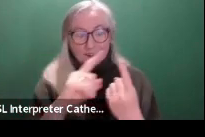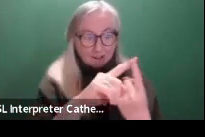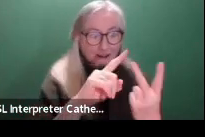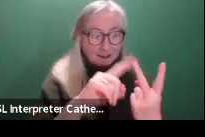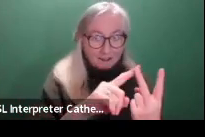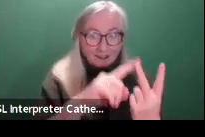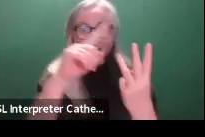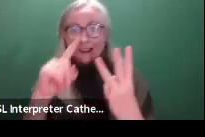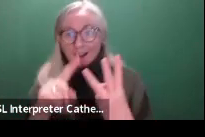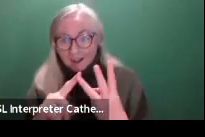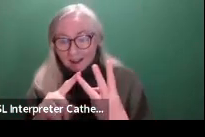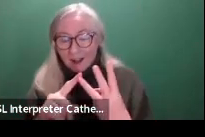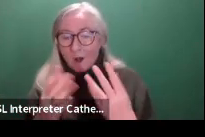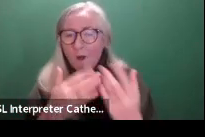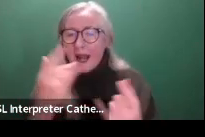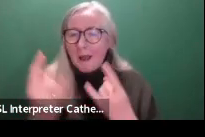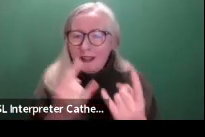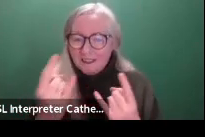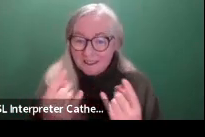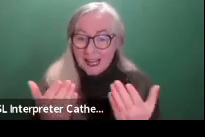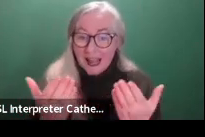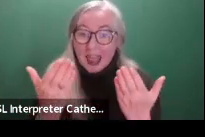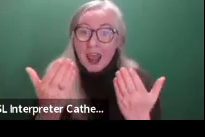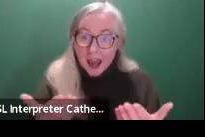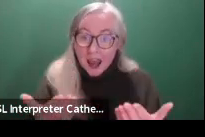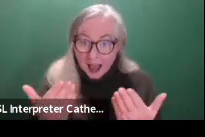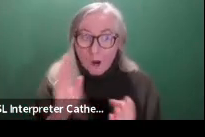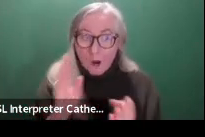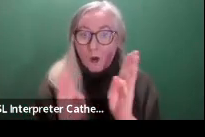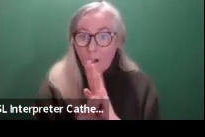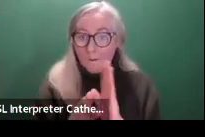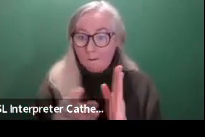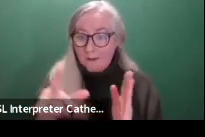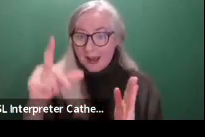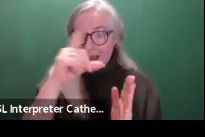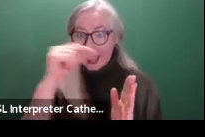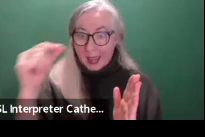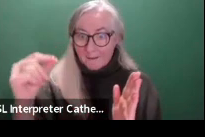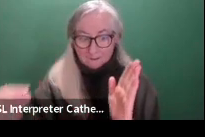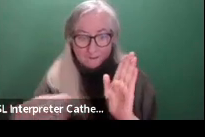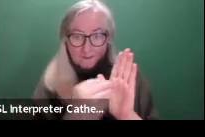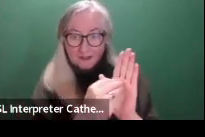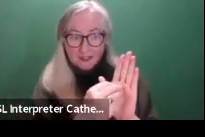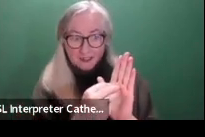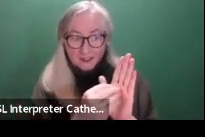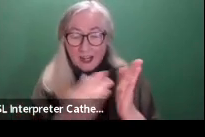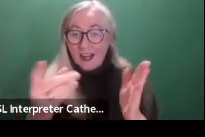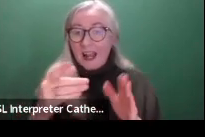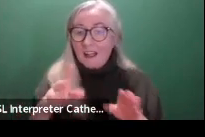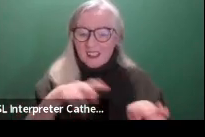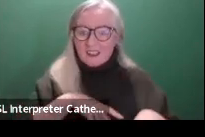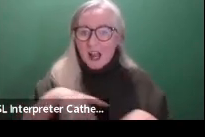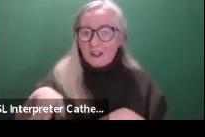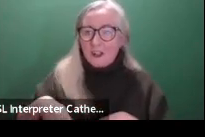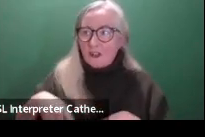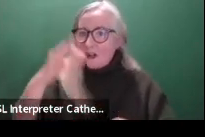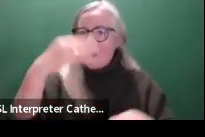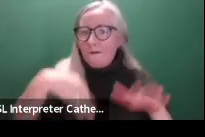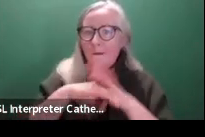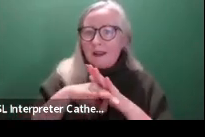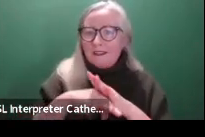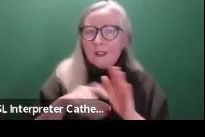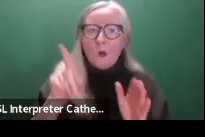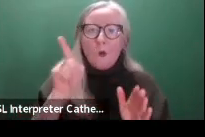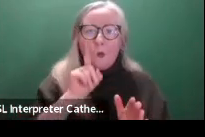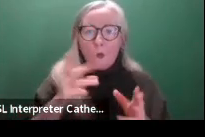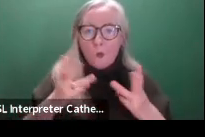menopause is it's now started to be named in, for example, this is the Scottish Government's Women's Health Plan. And